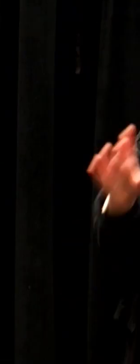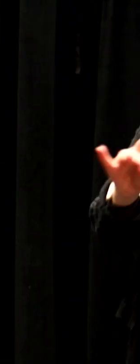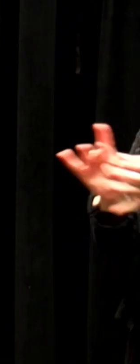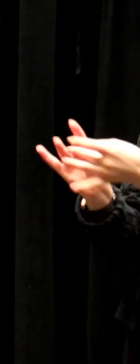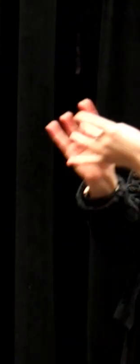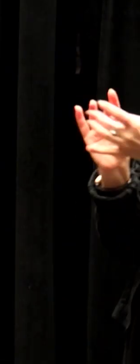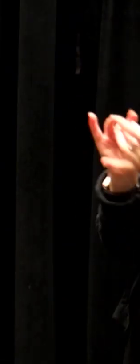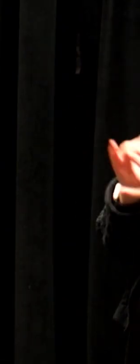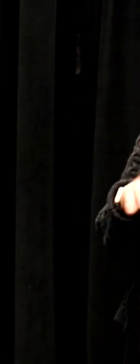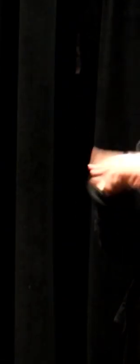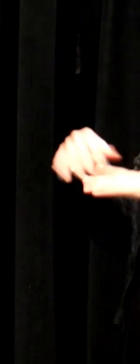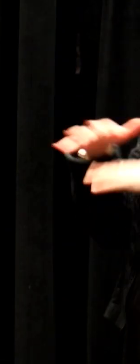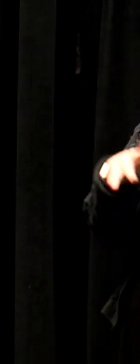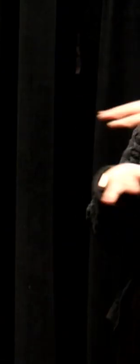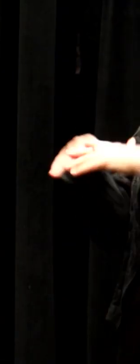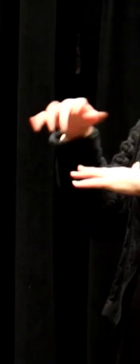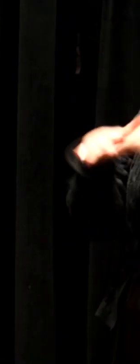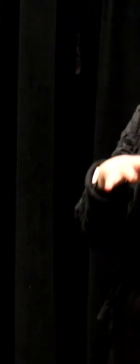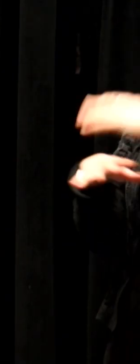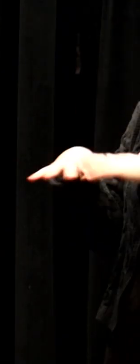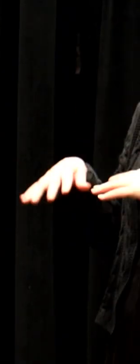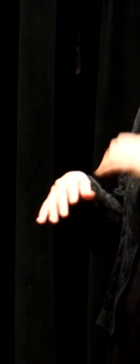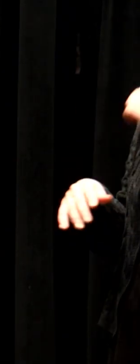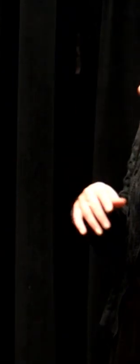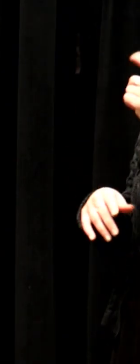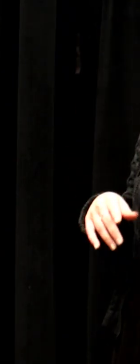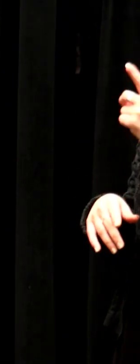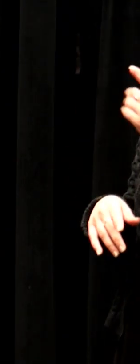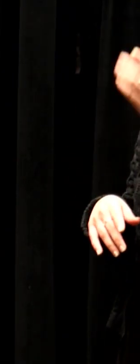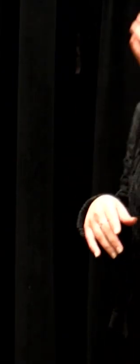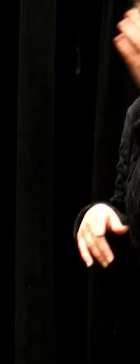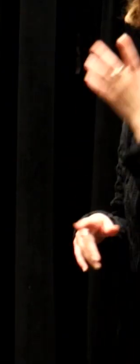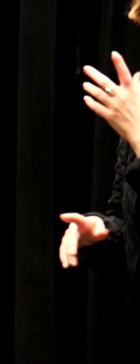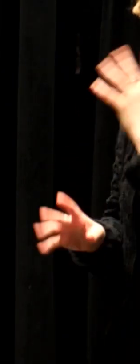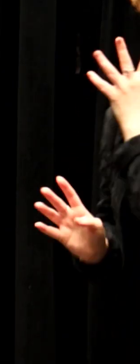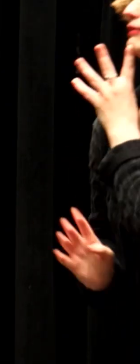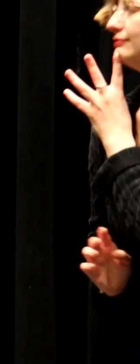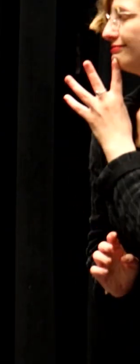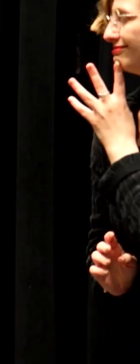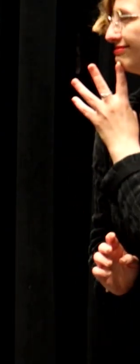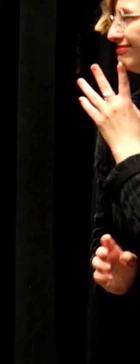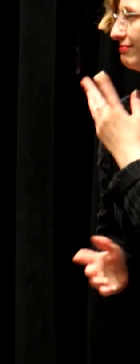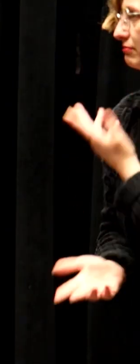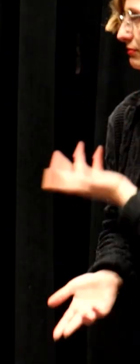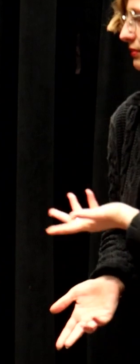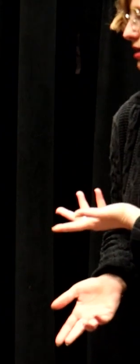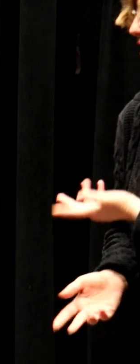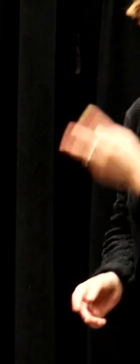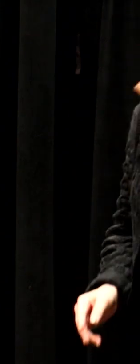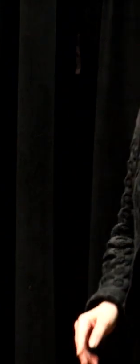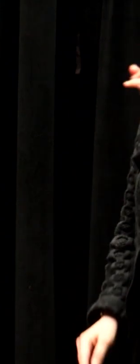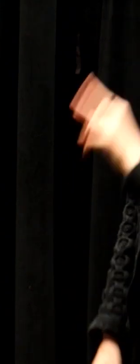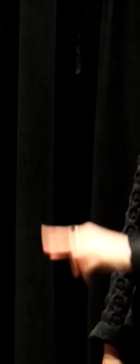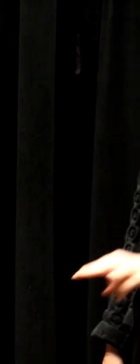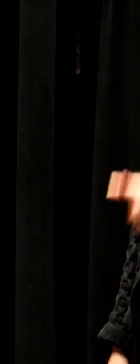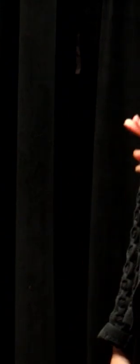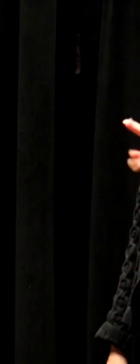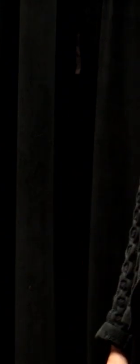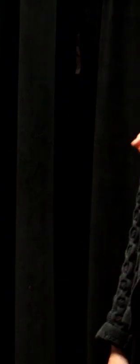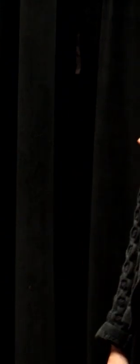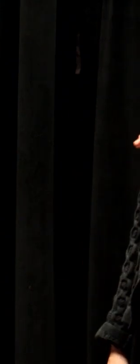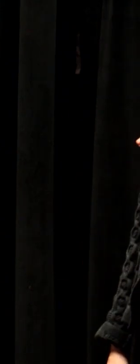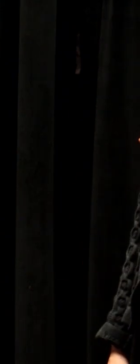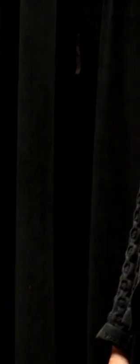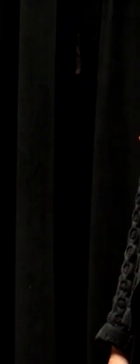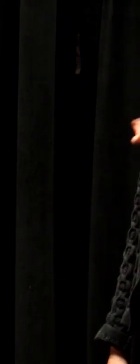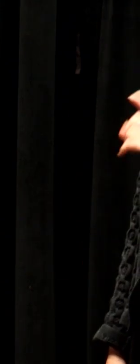right? And so just observing that experience was like, we need to do something about this,